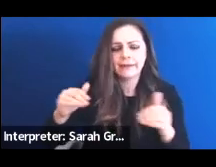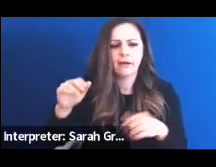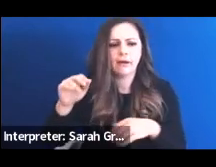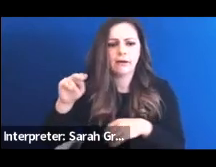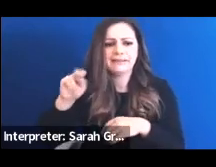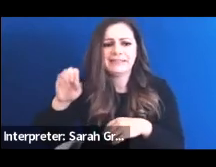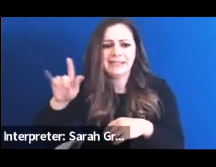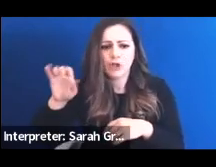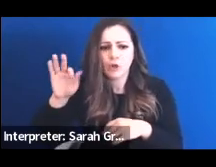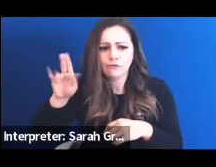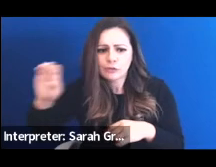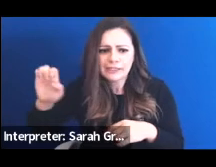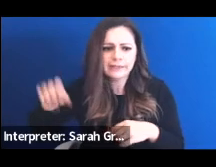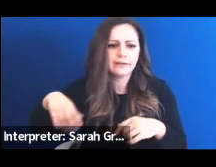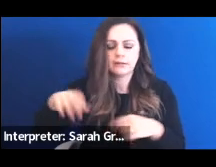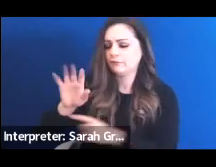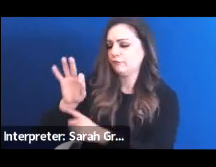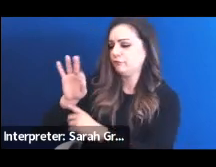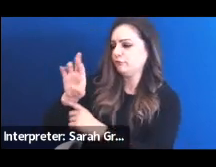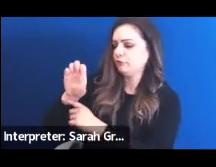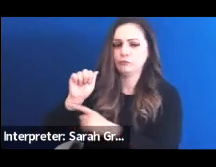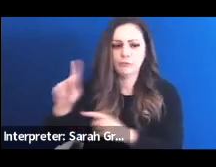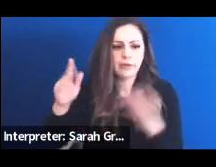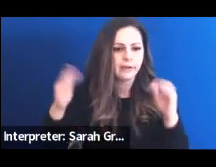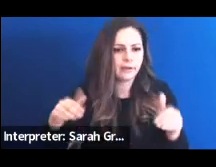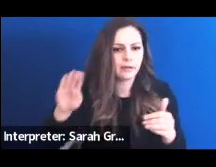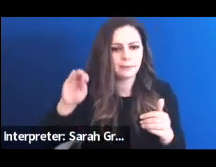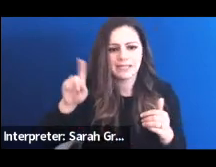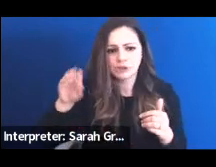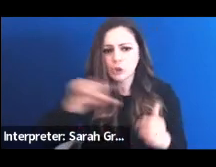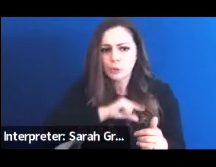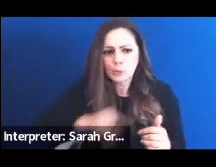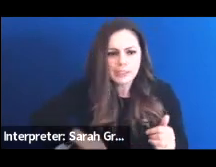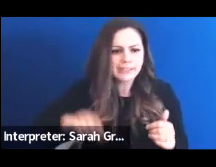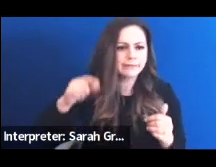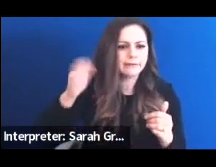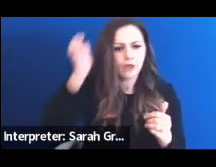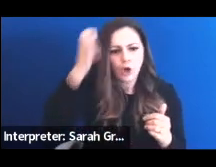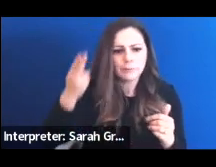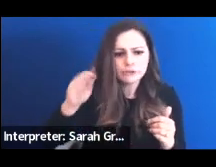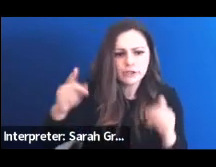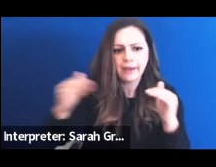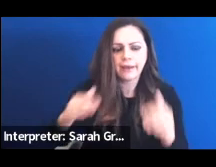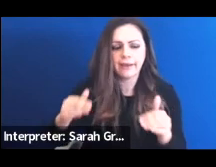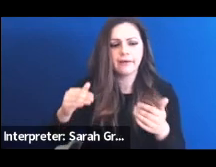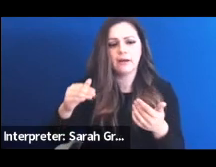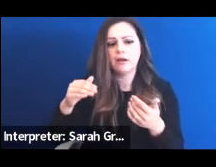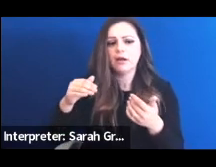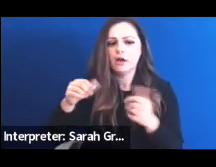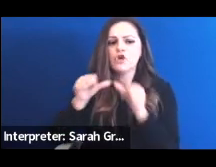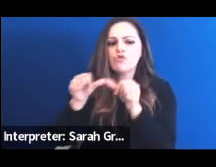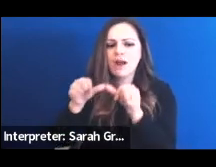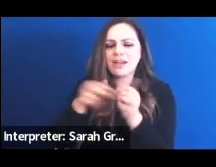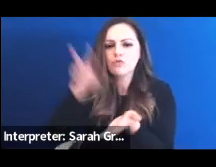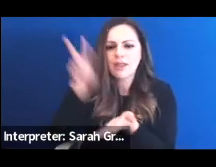Chronic relapser is the one that just makes me bonkers. You know, I've got a good friend of mine. She's